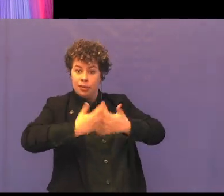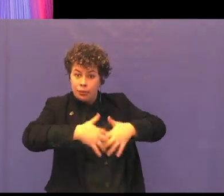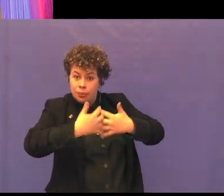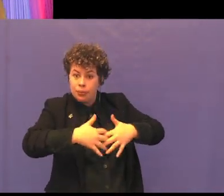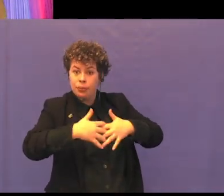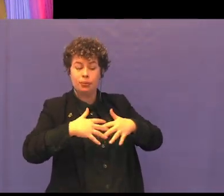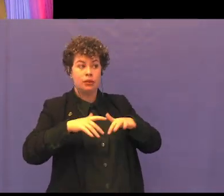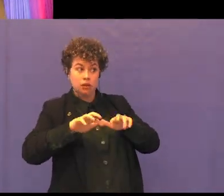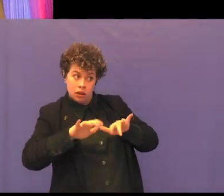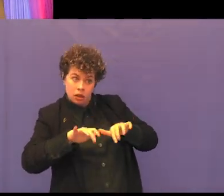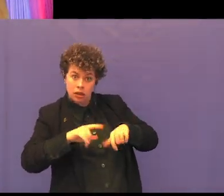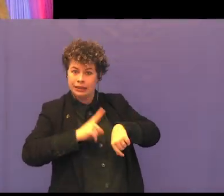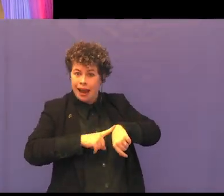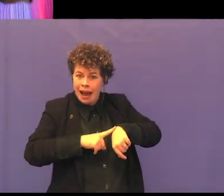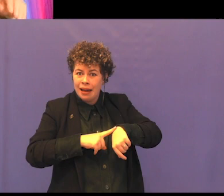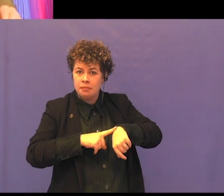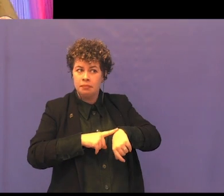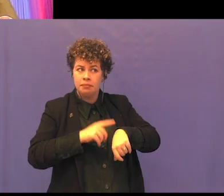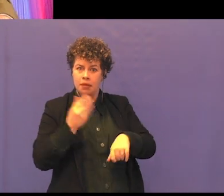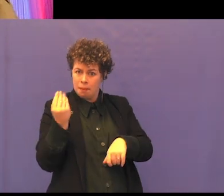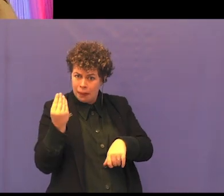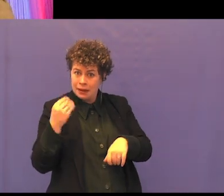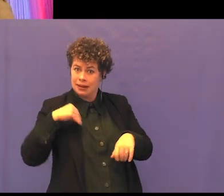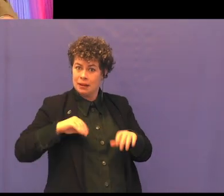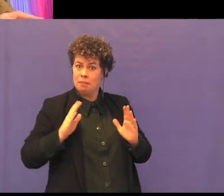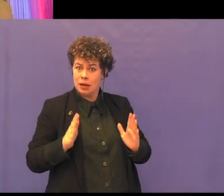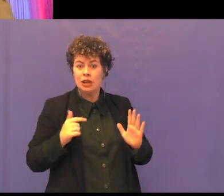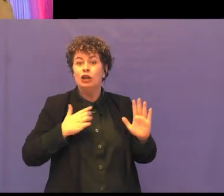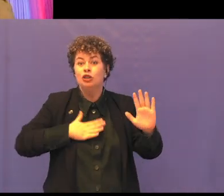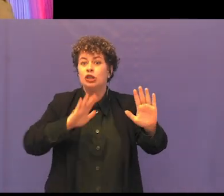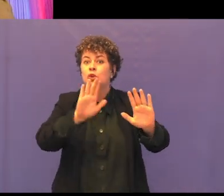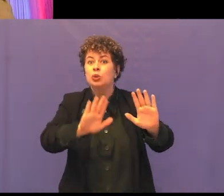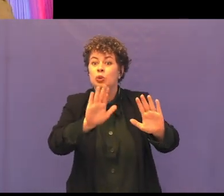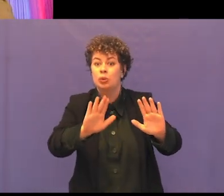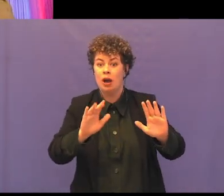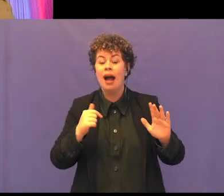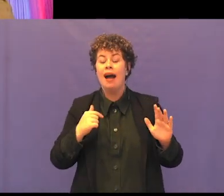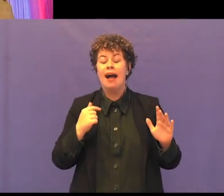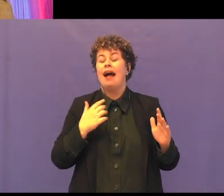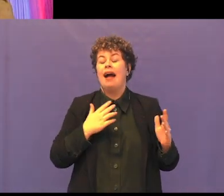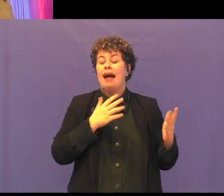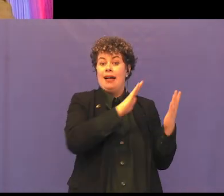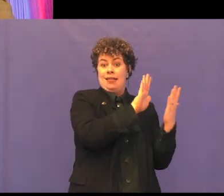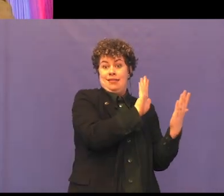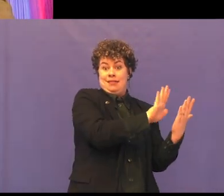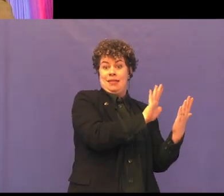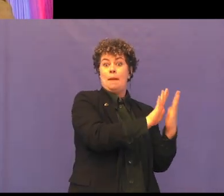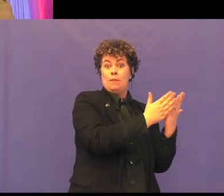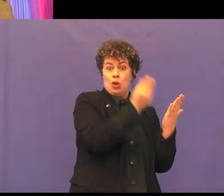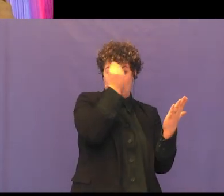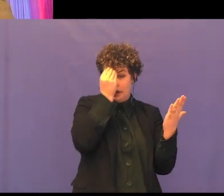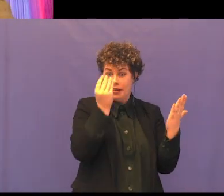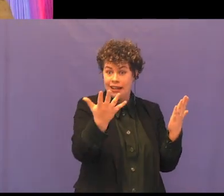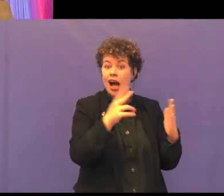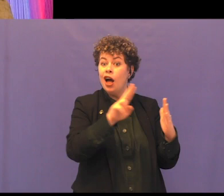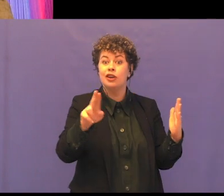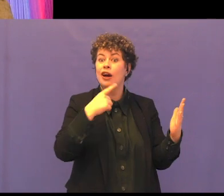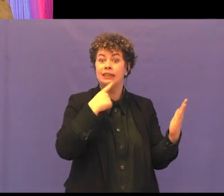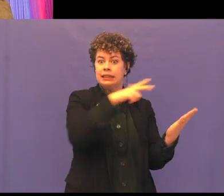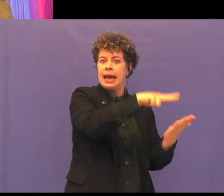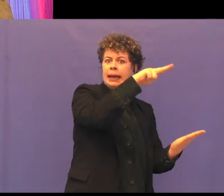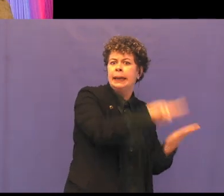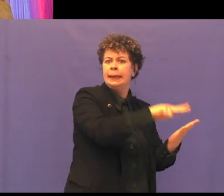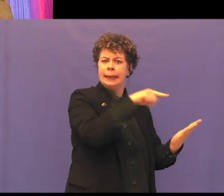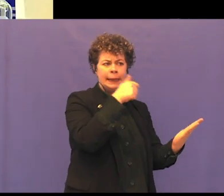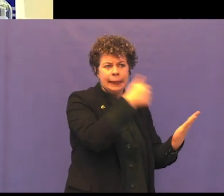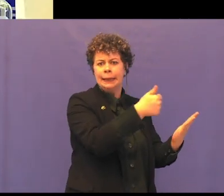just conveying that message rather than approving of it. Yeah, thank you. Please don't shoot the messenger. We have time for one last question, which is